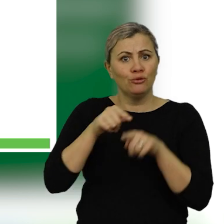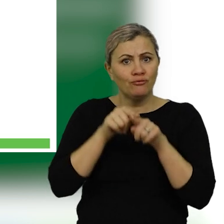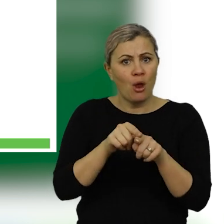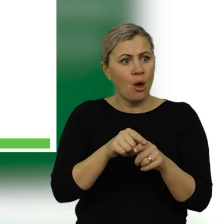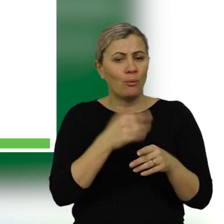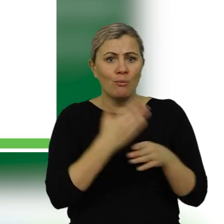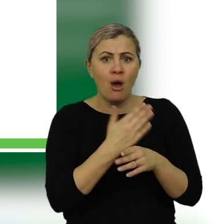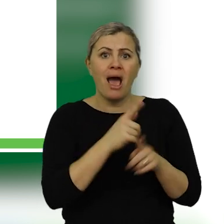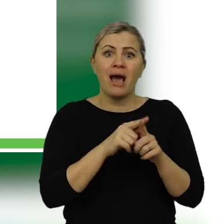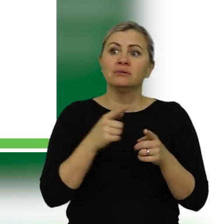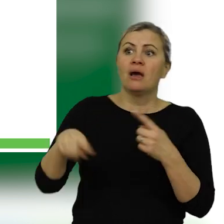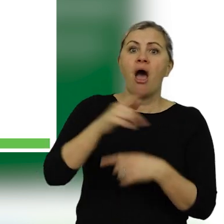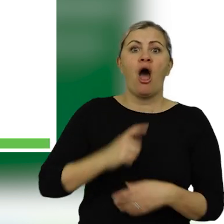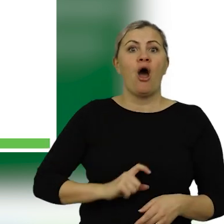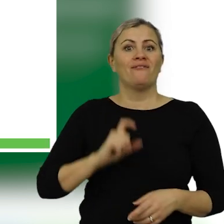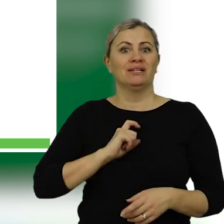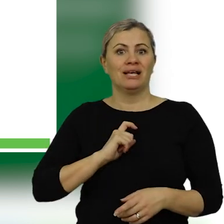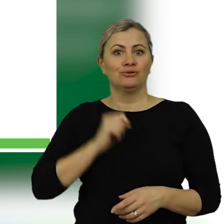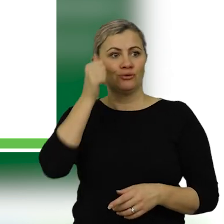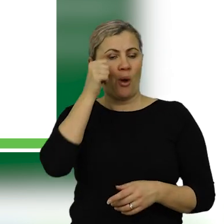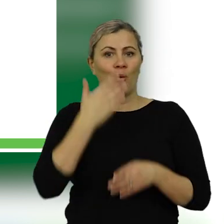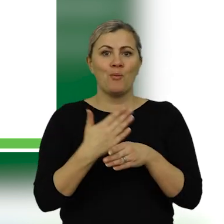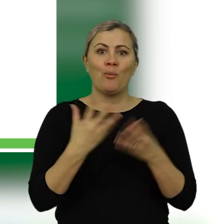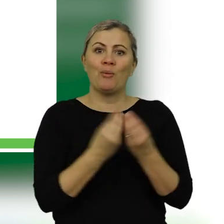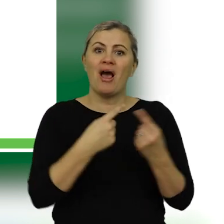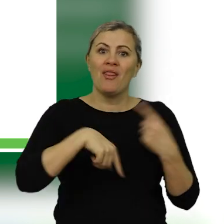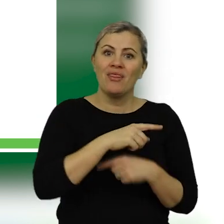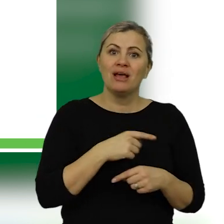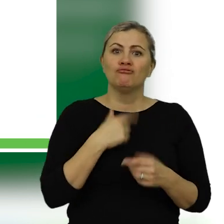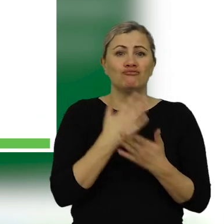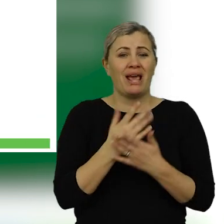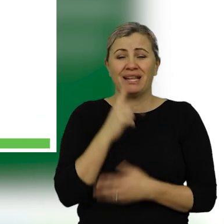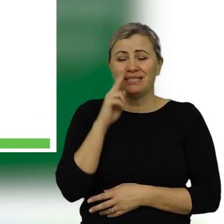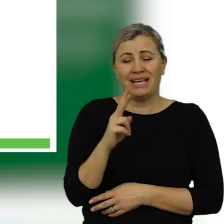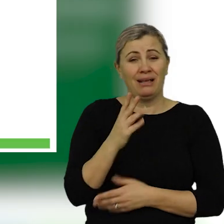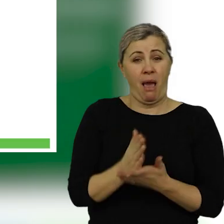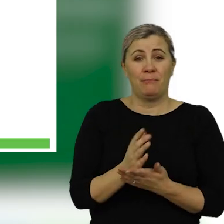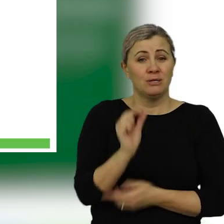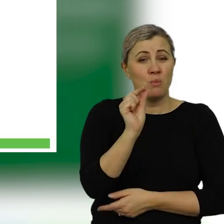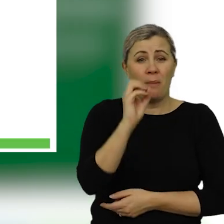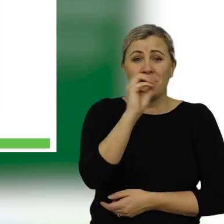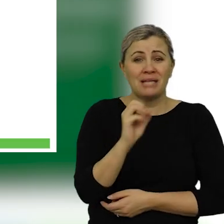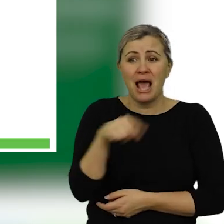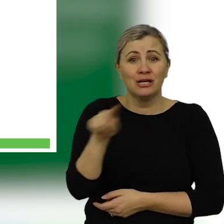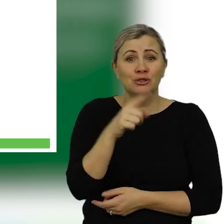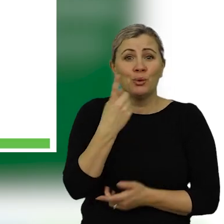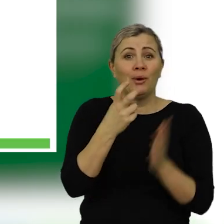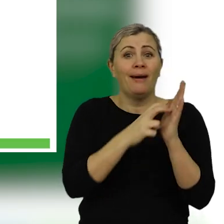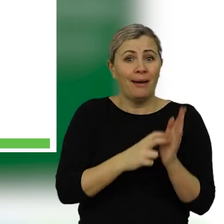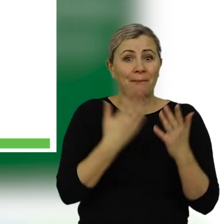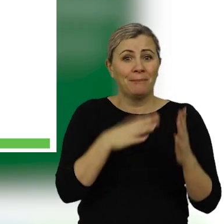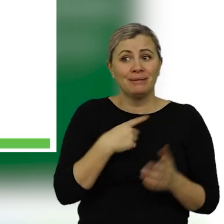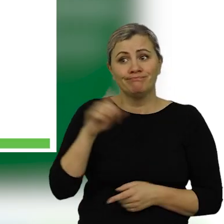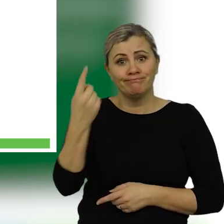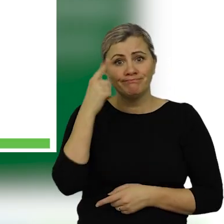in the education workforce. In fact, the truth is, we only see an extremely small percentage of our registrants through our fitness